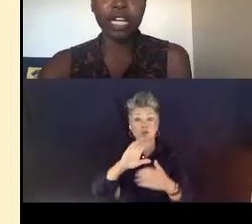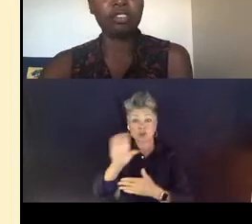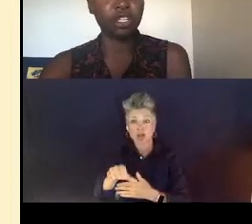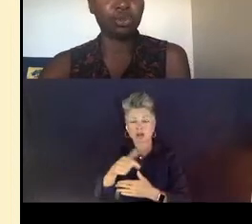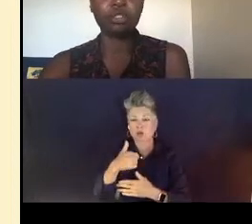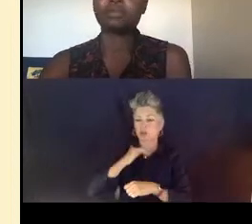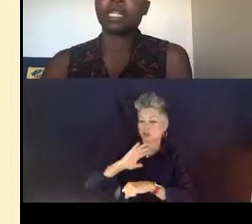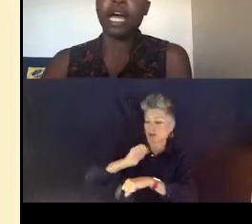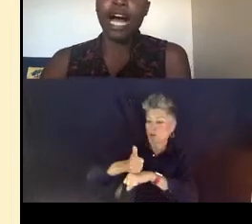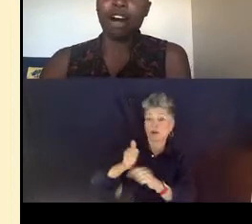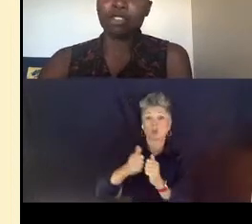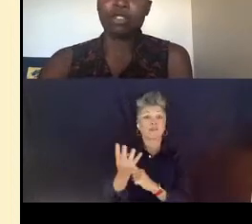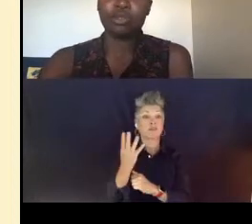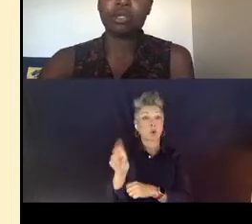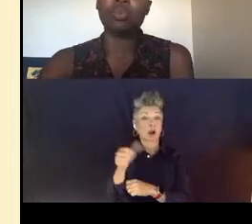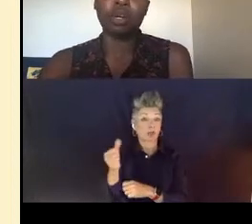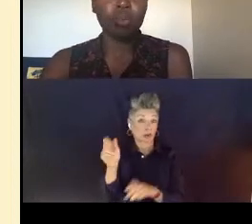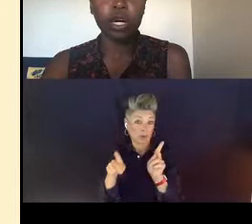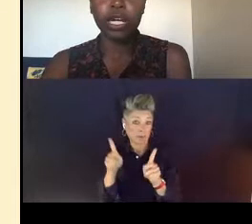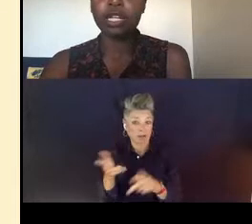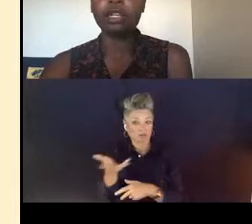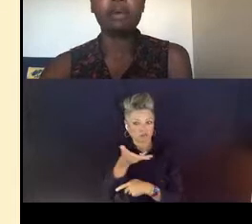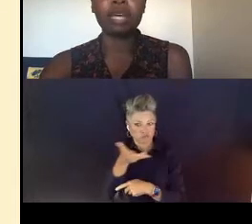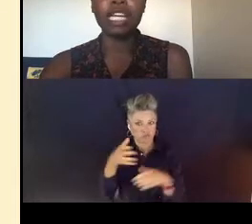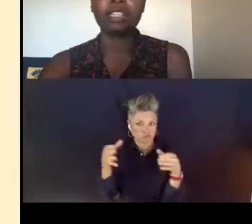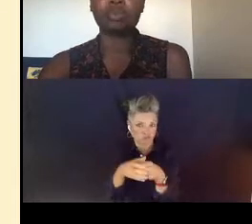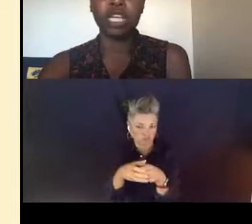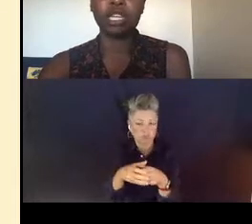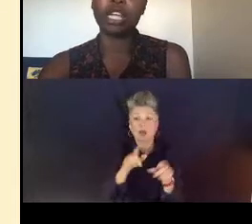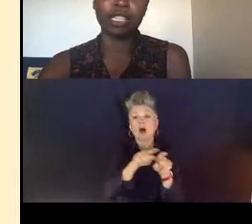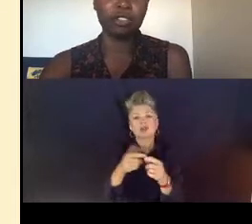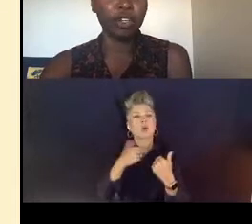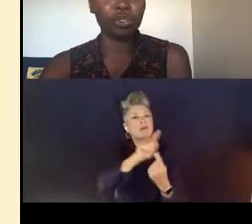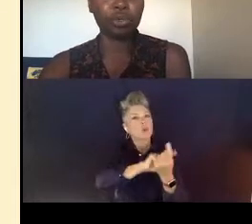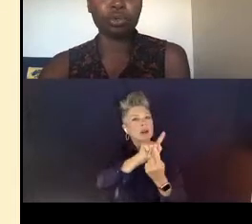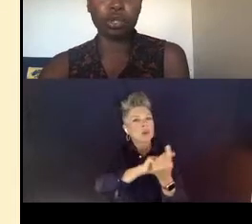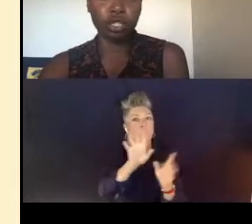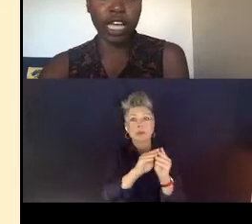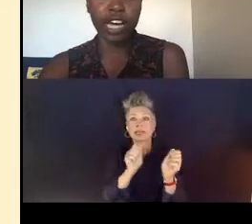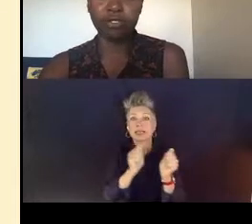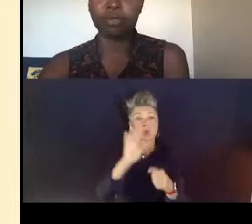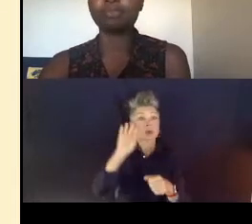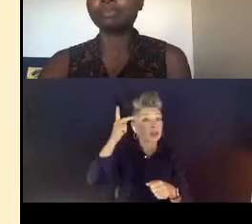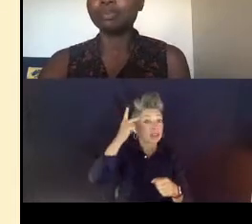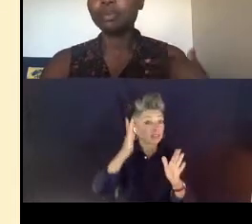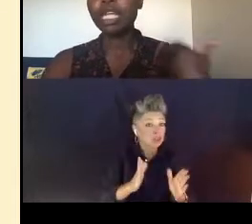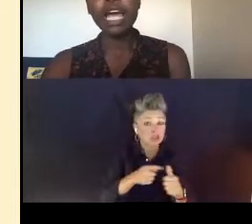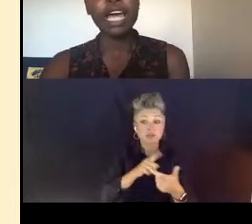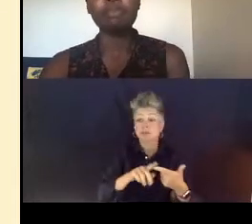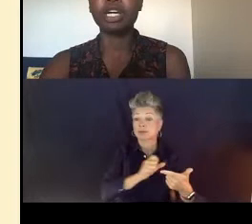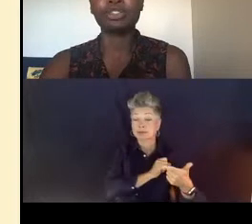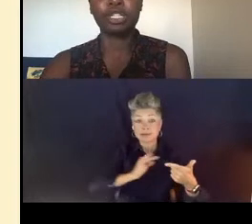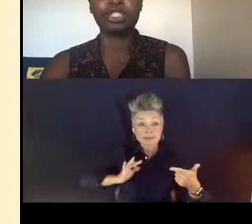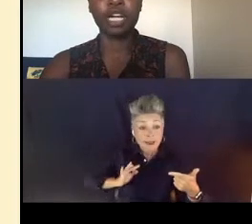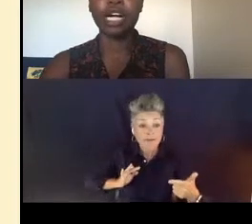other individuals. I also do some one-on-one meetings with elected officials or their staff.